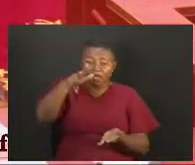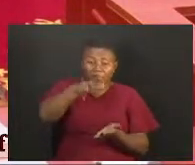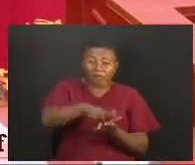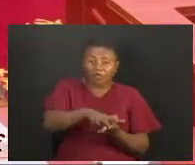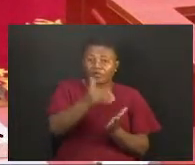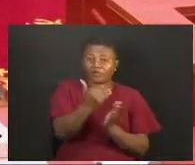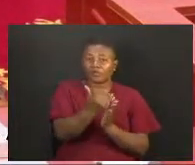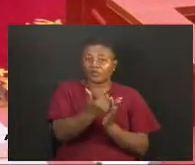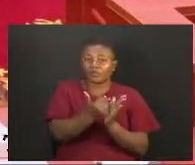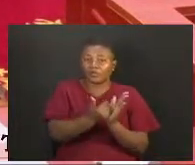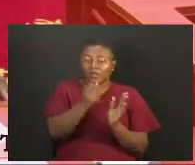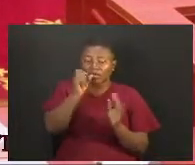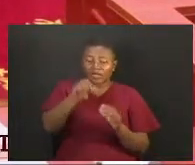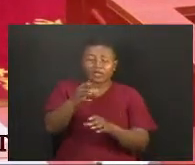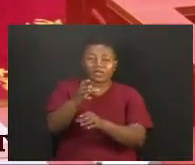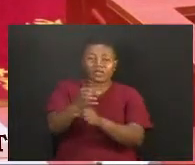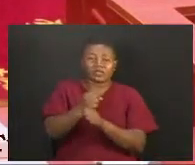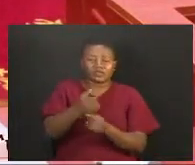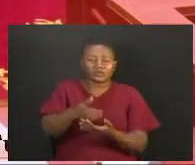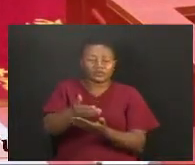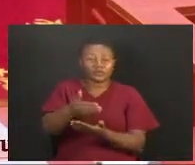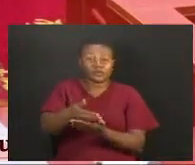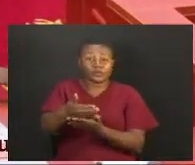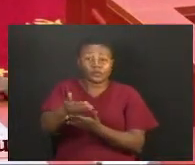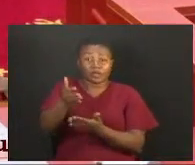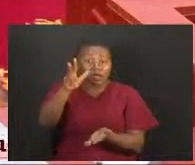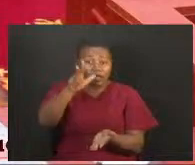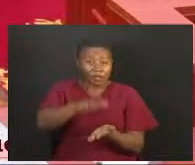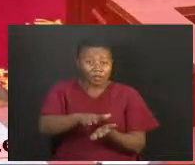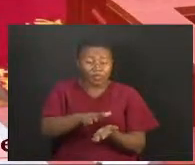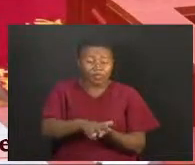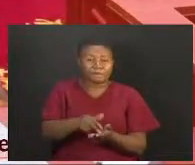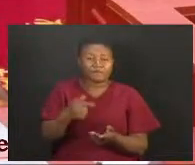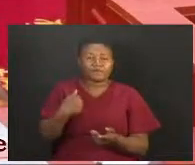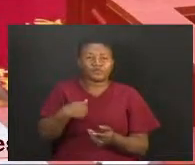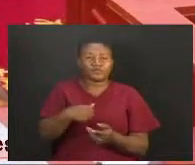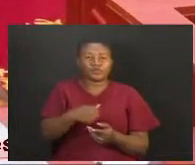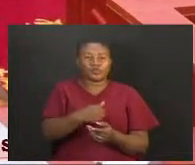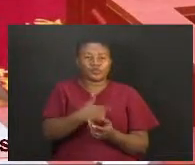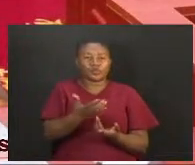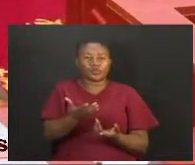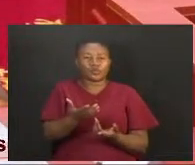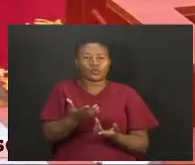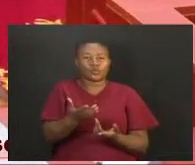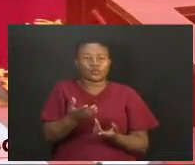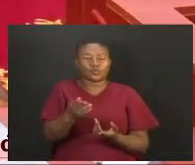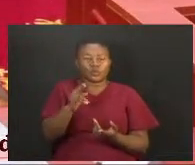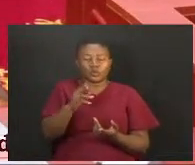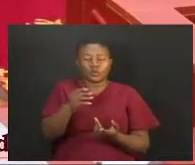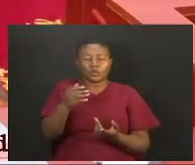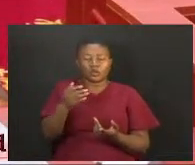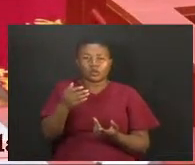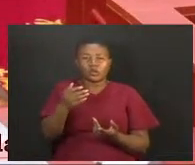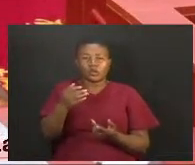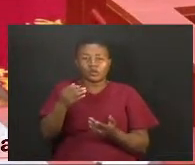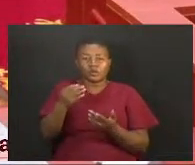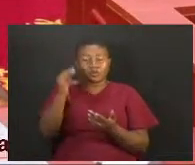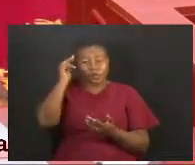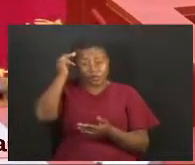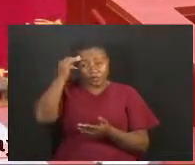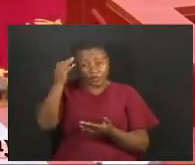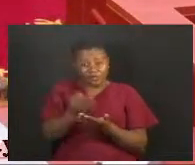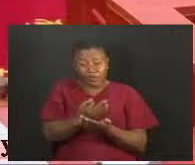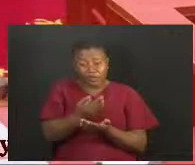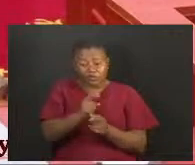obtain procurement approvals. Mr. Speaker, we will operationalize the compliance desk at the Ministry of Finance to monitor reports